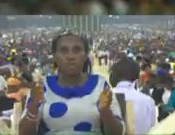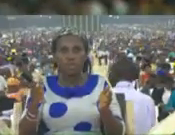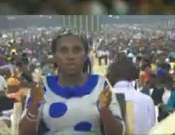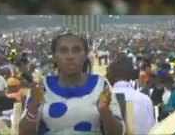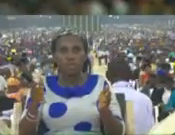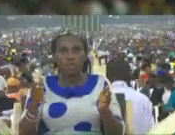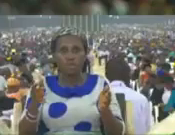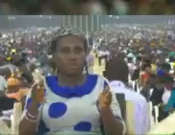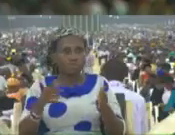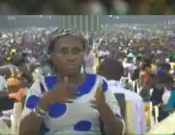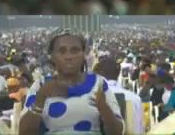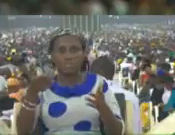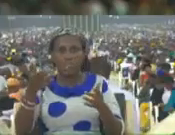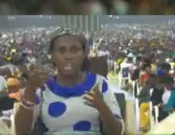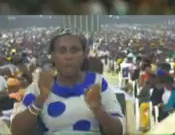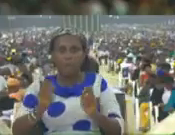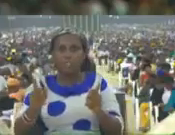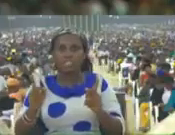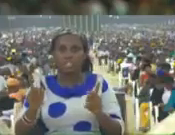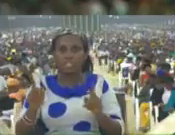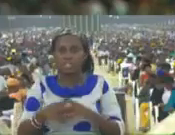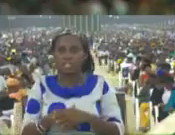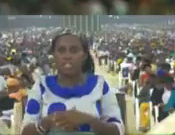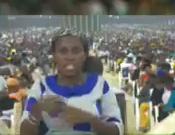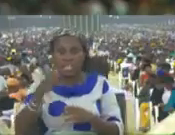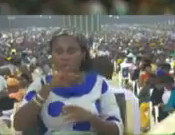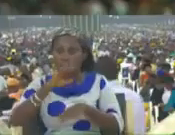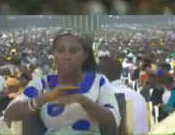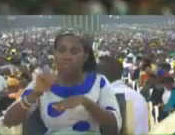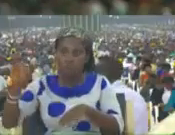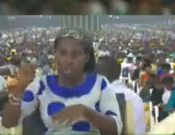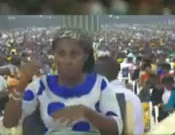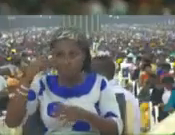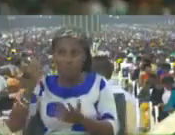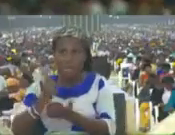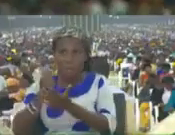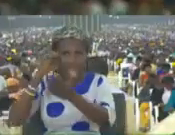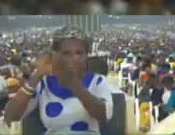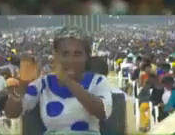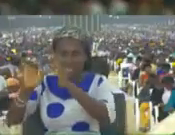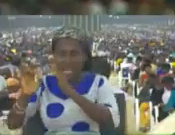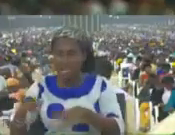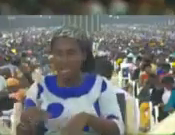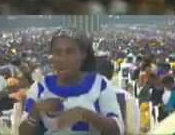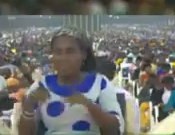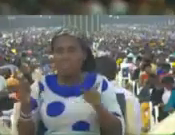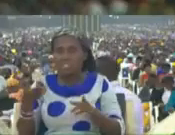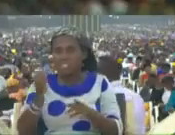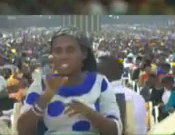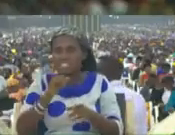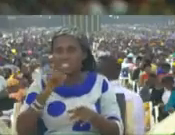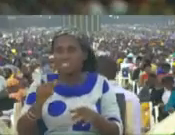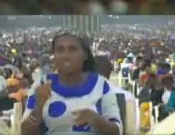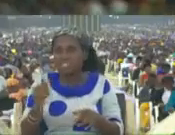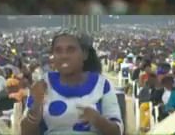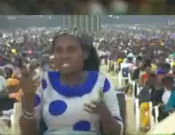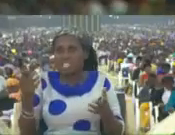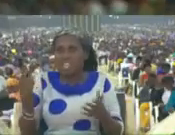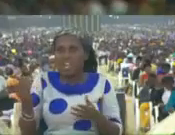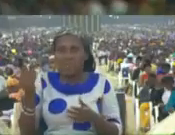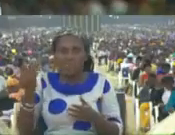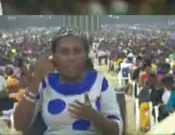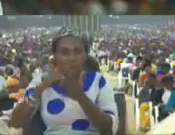help. They didn't. They didn't quite recognize the anointing that was